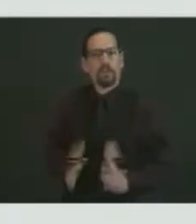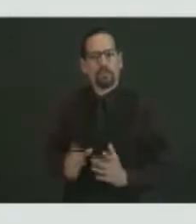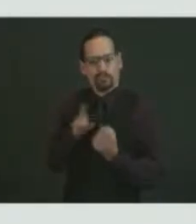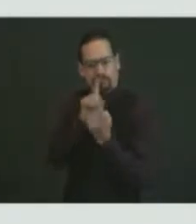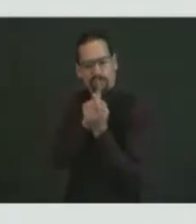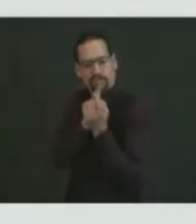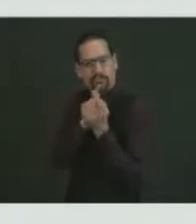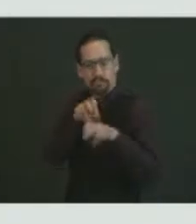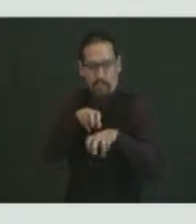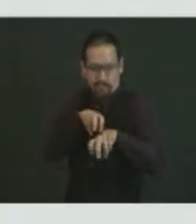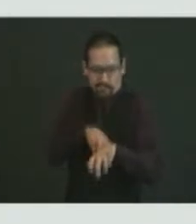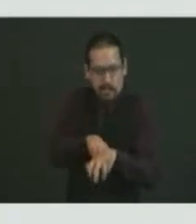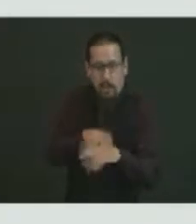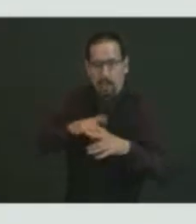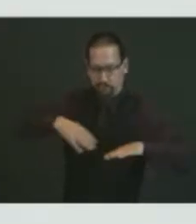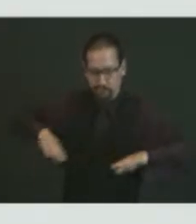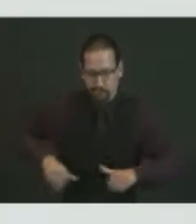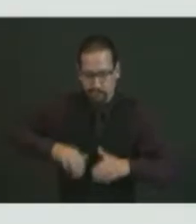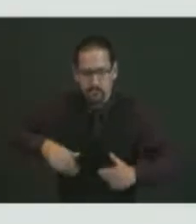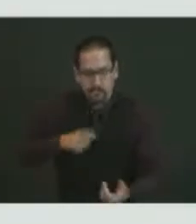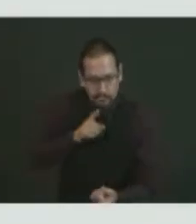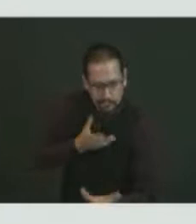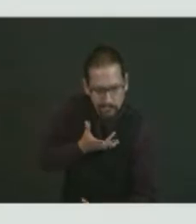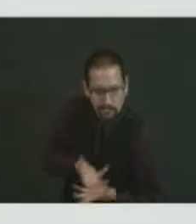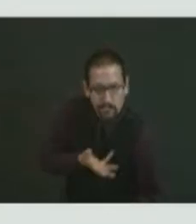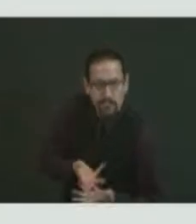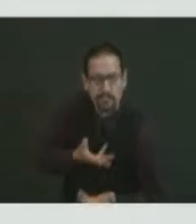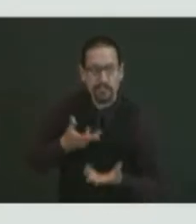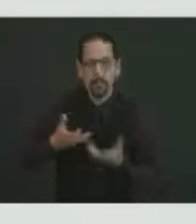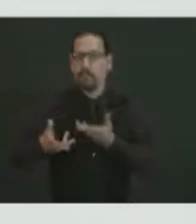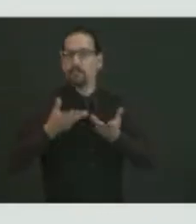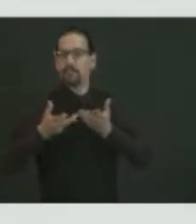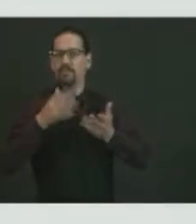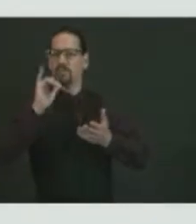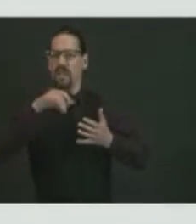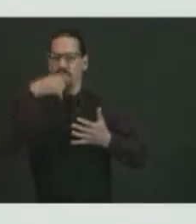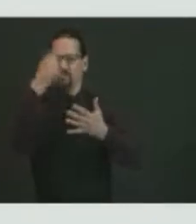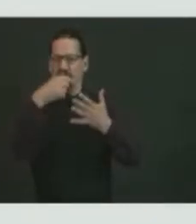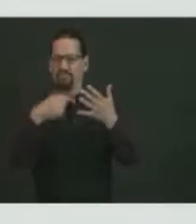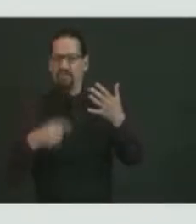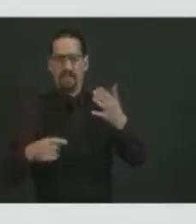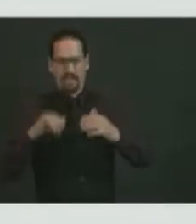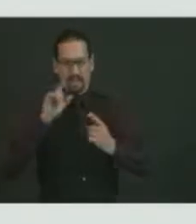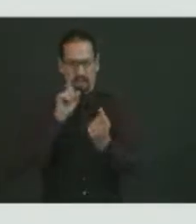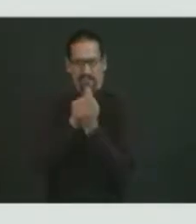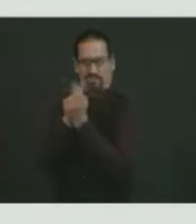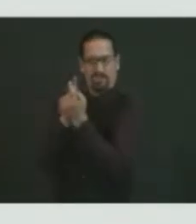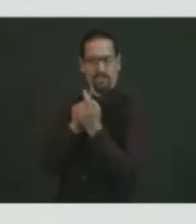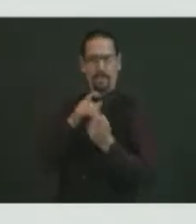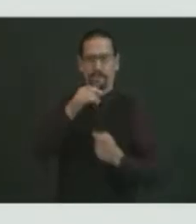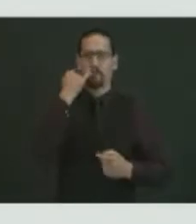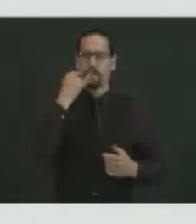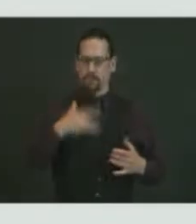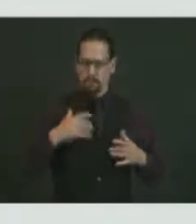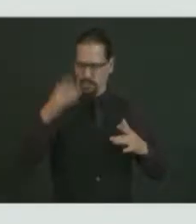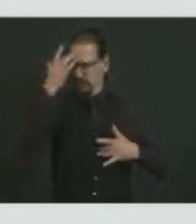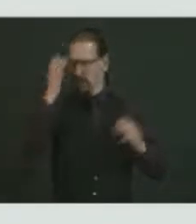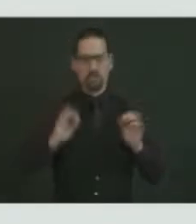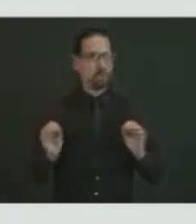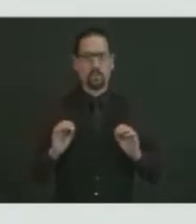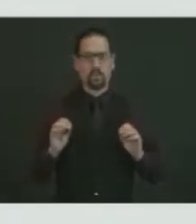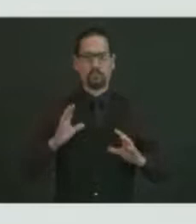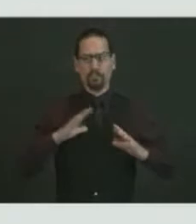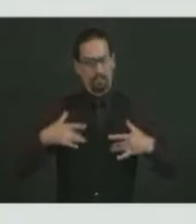and you don't feel sick, we're encouraging you please to go get yourself a test. It is